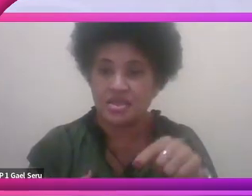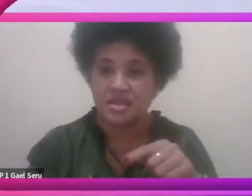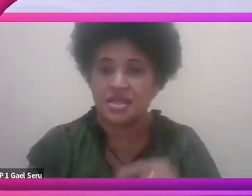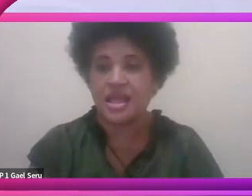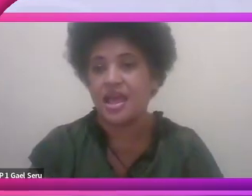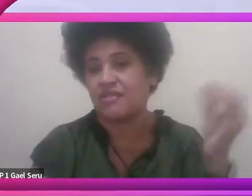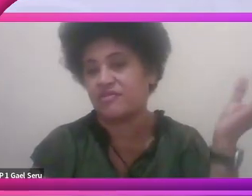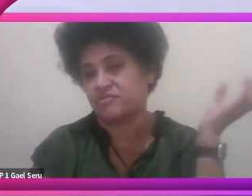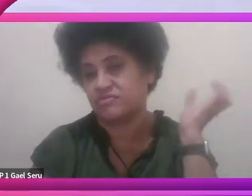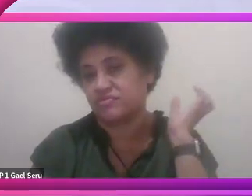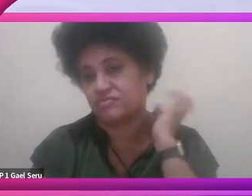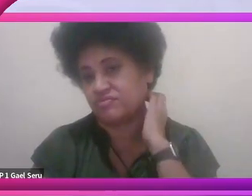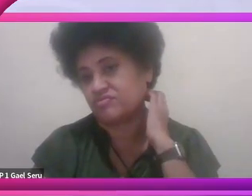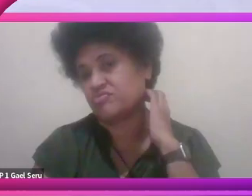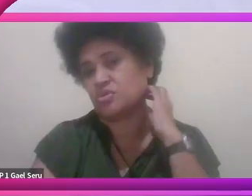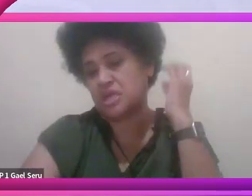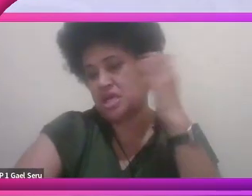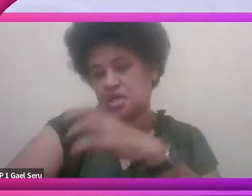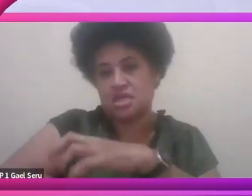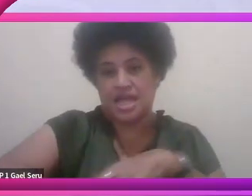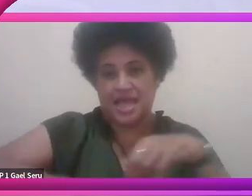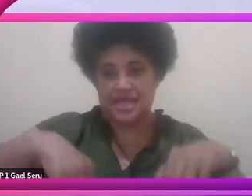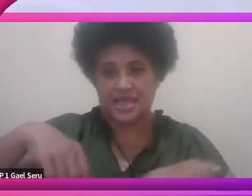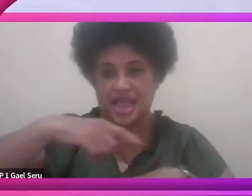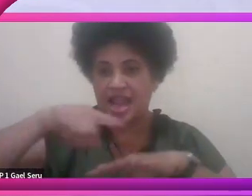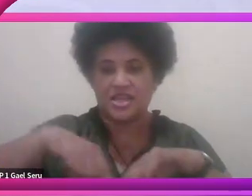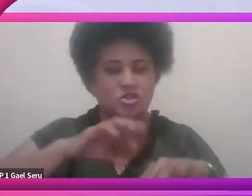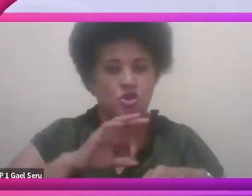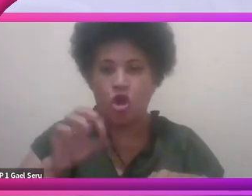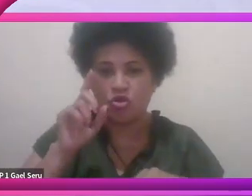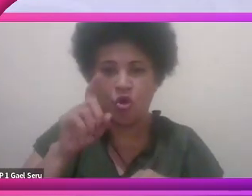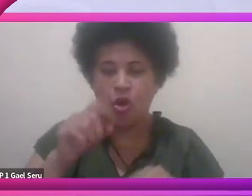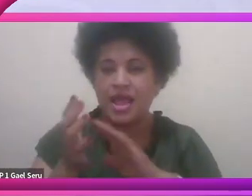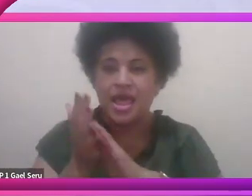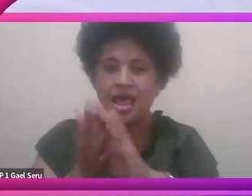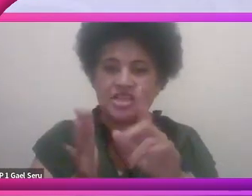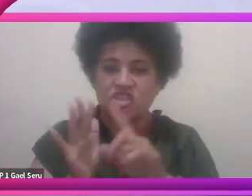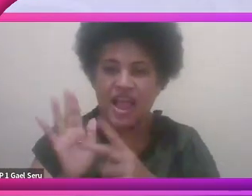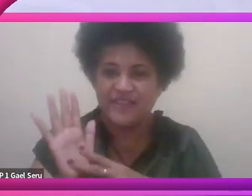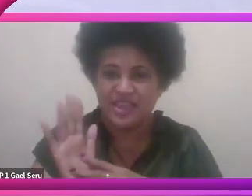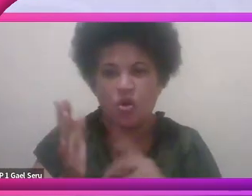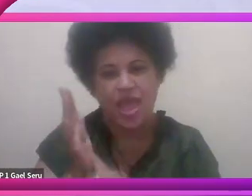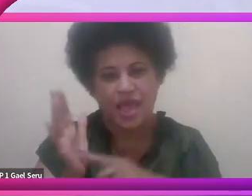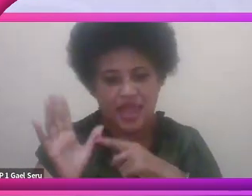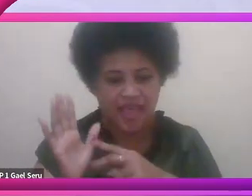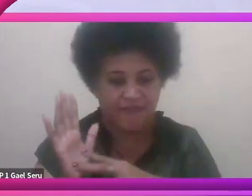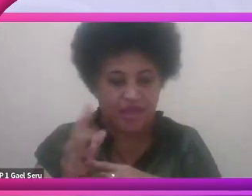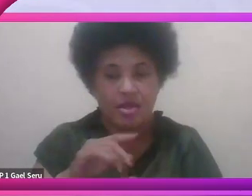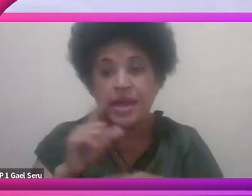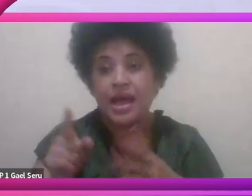their, neck, leg, and things like that. So they're not called HIV, they call LAV. Or they call something else, but they